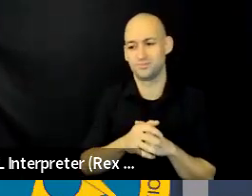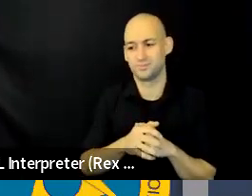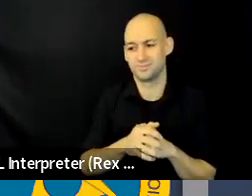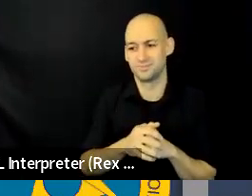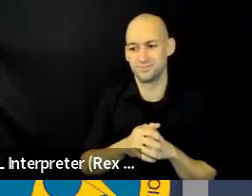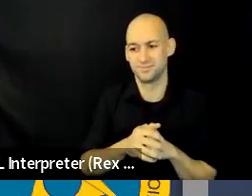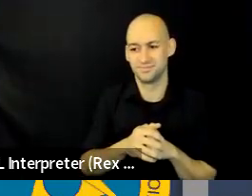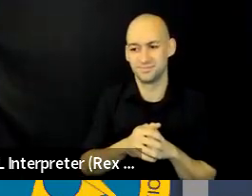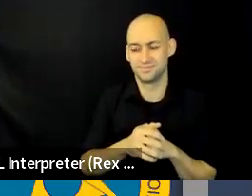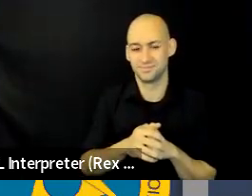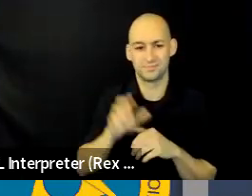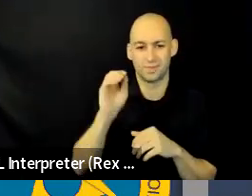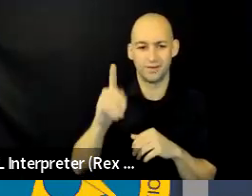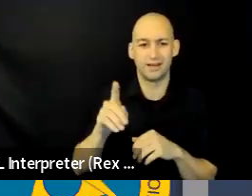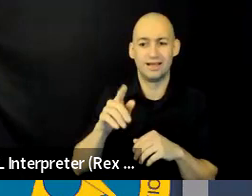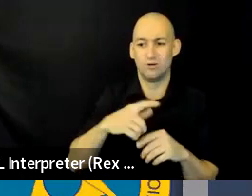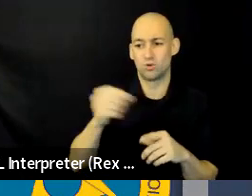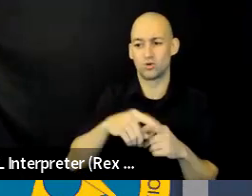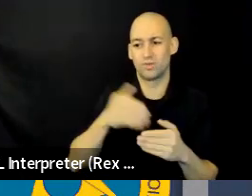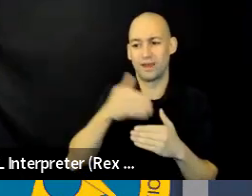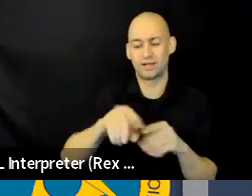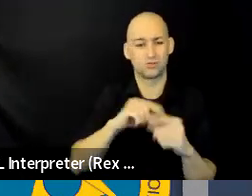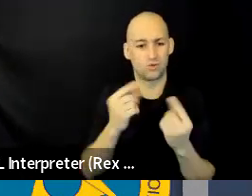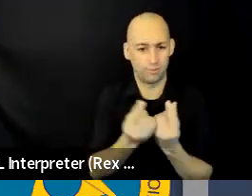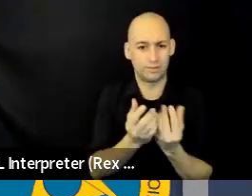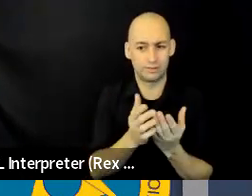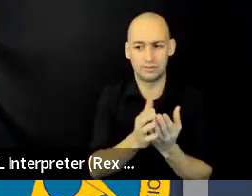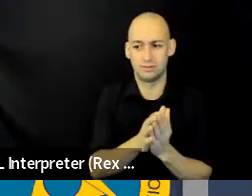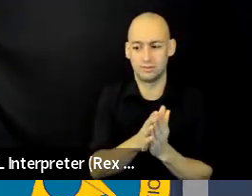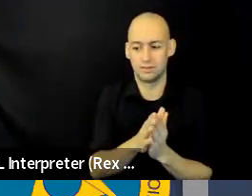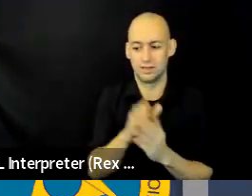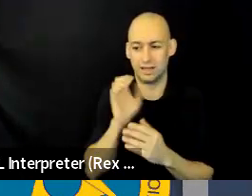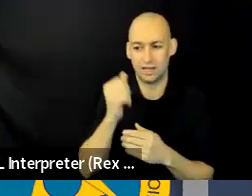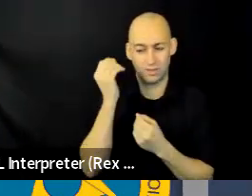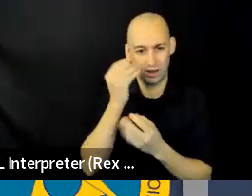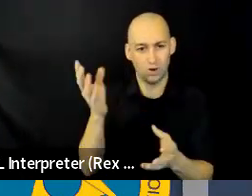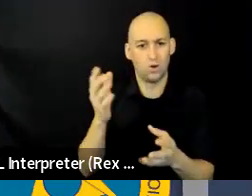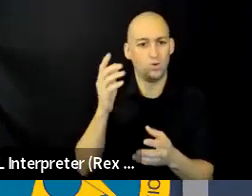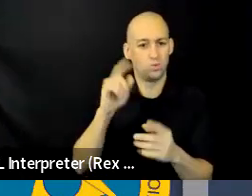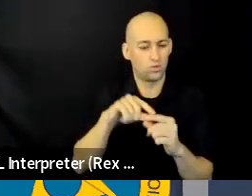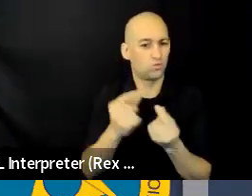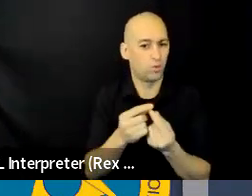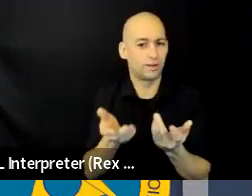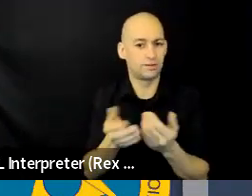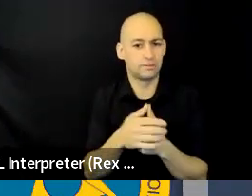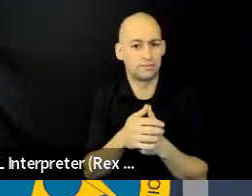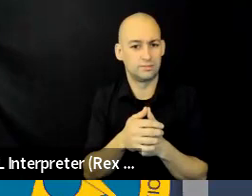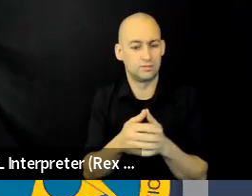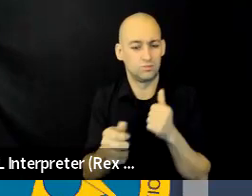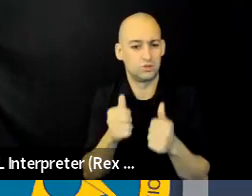Yes. Okay, let's go to the next grouping. Colleagues, can you let us know what that grouping will be?